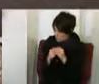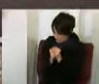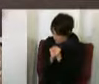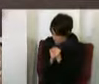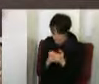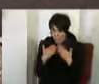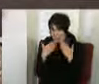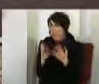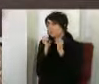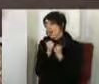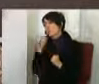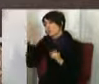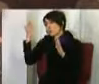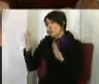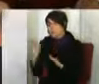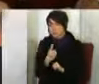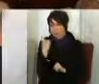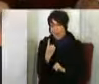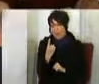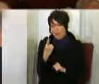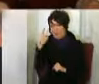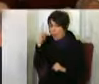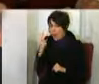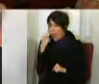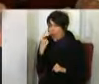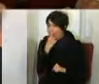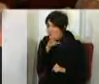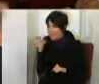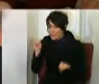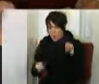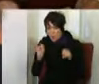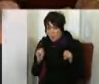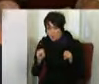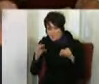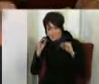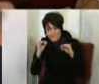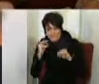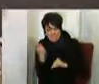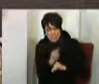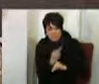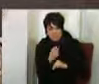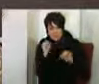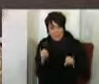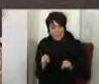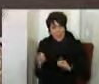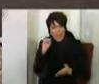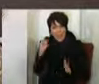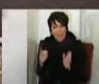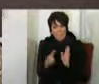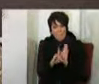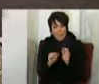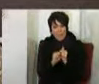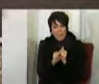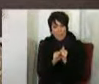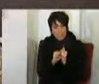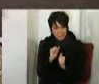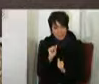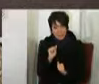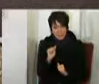Thank you, loving and gracious one, for eyes of doubt, and thank you for allowing us to see ourselves in that same Christmas